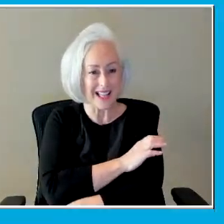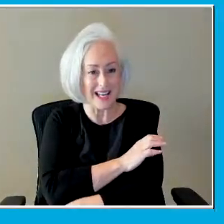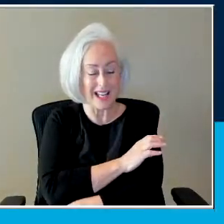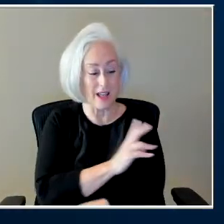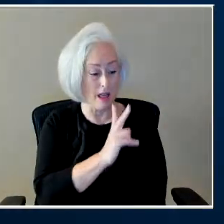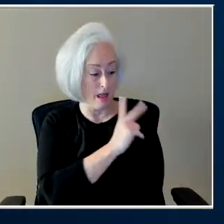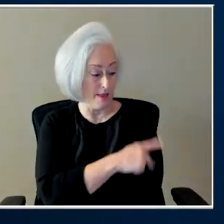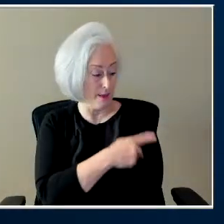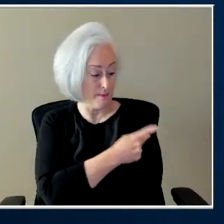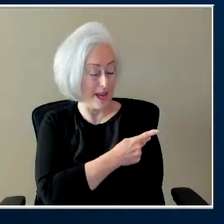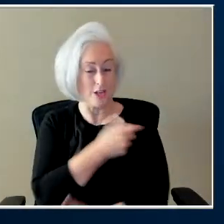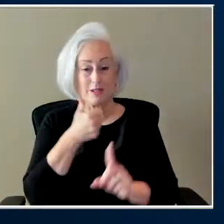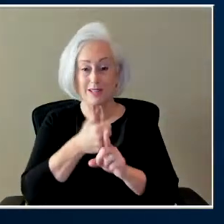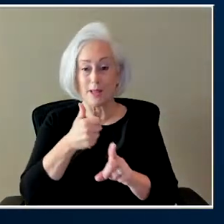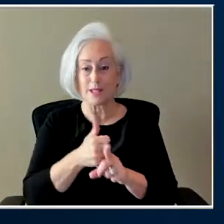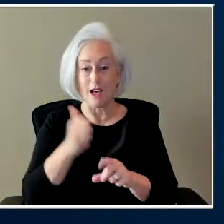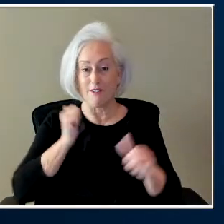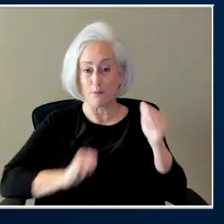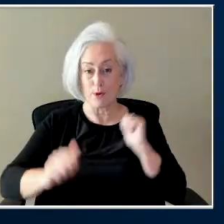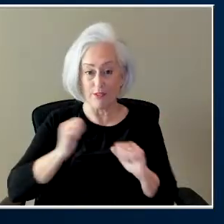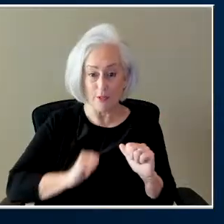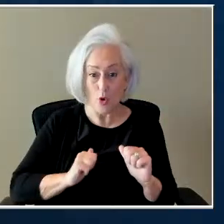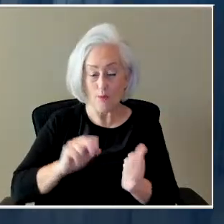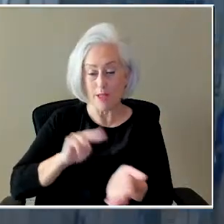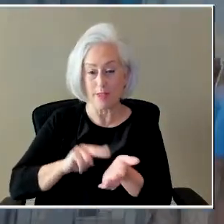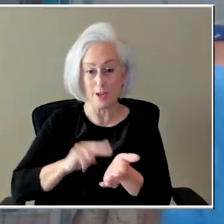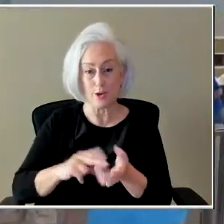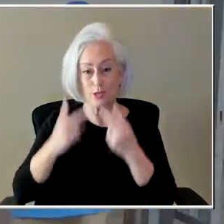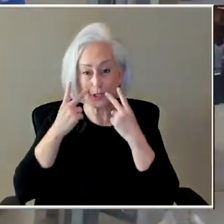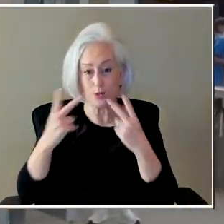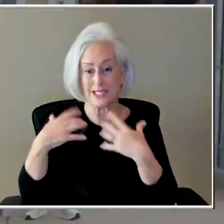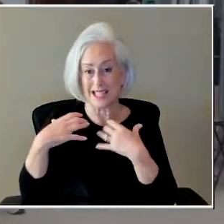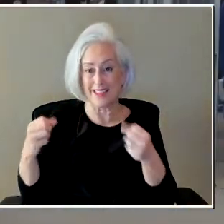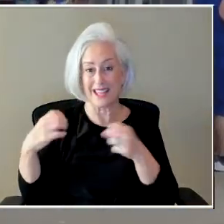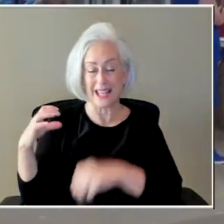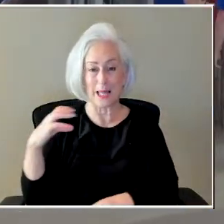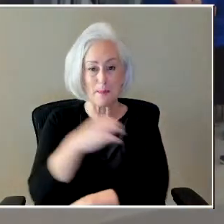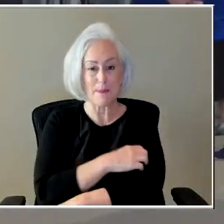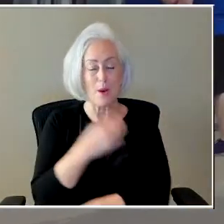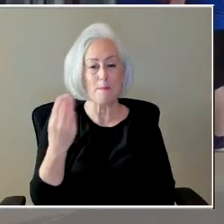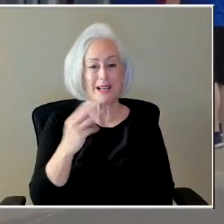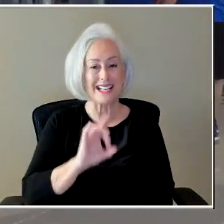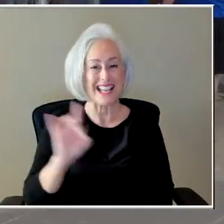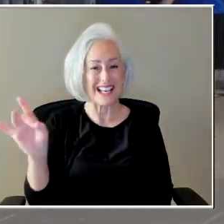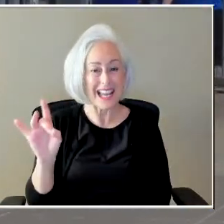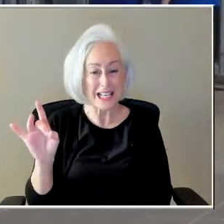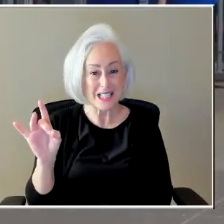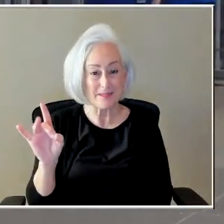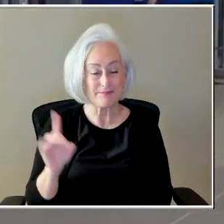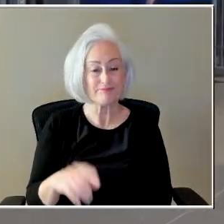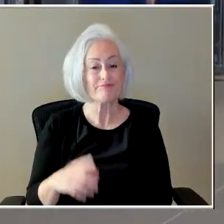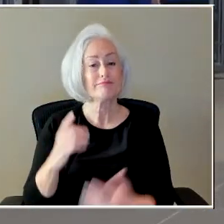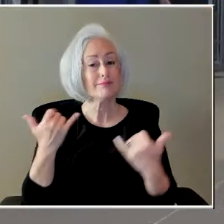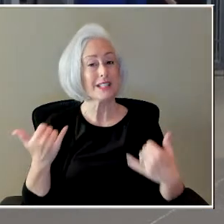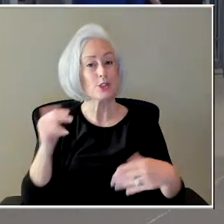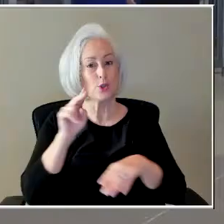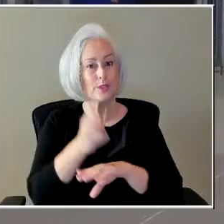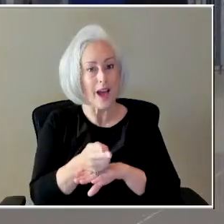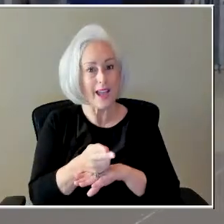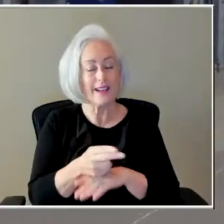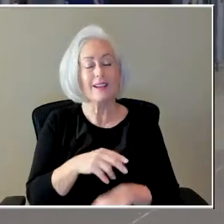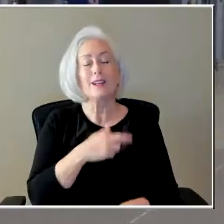power of music. Monday at 8. Join us tonight at Kauffman Stadium for our next Royals Health Awareness